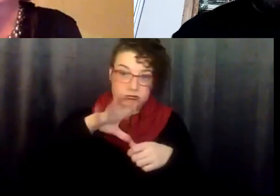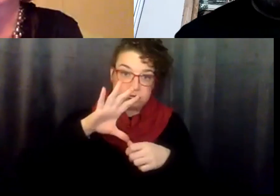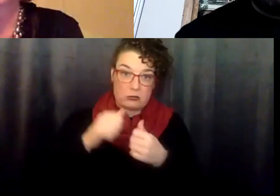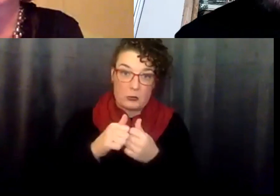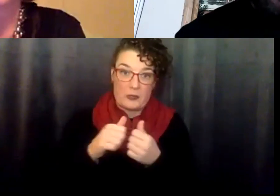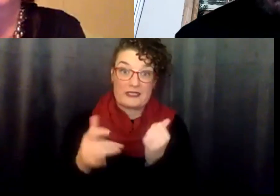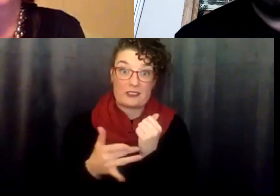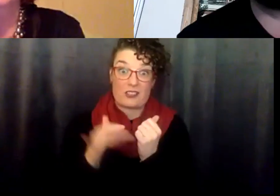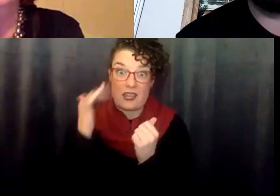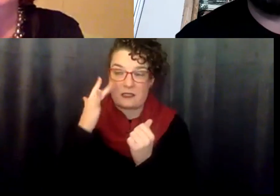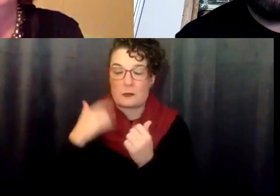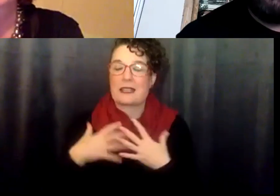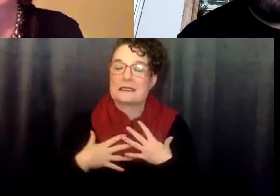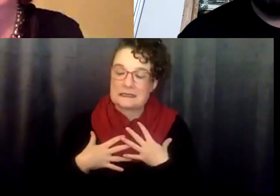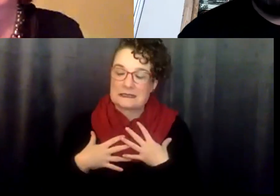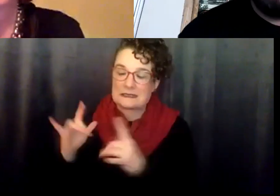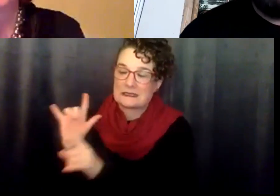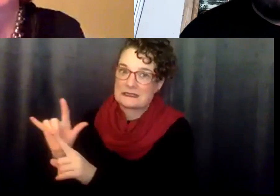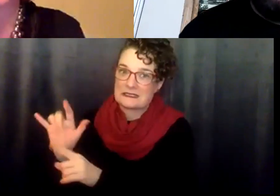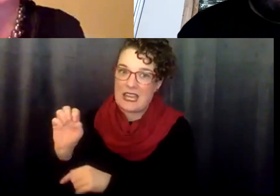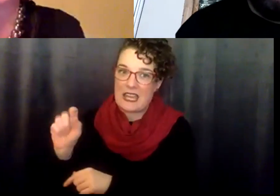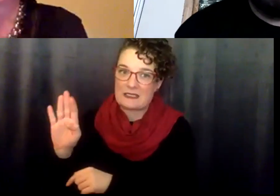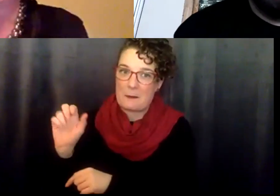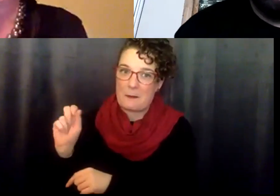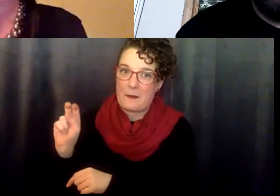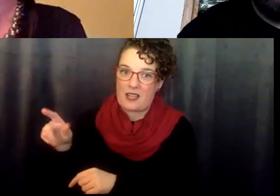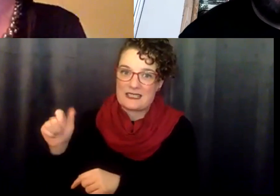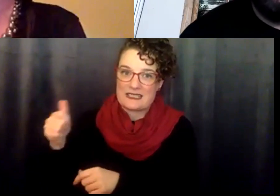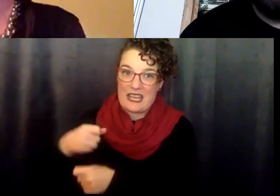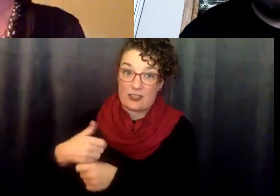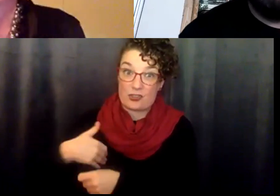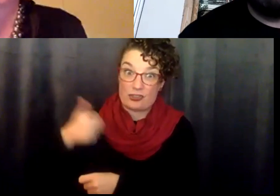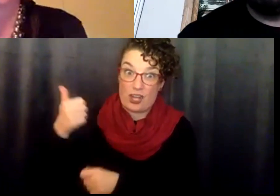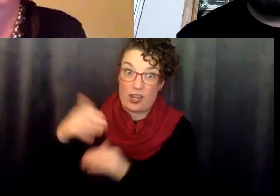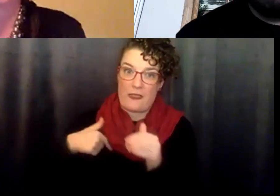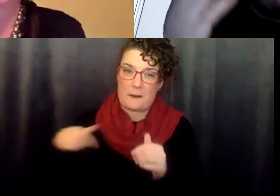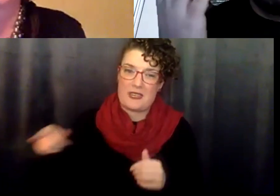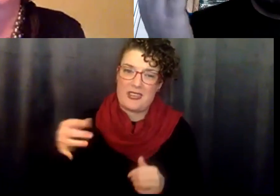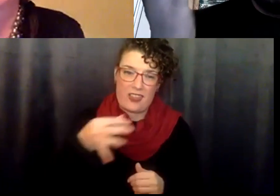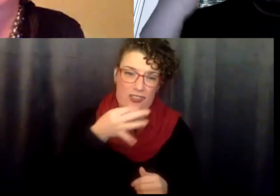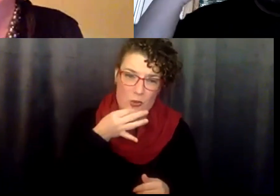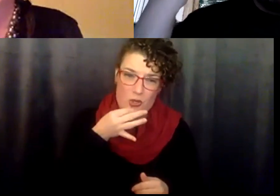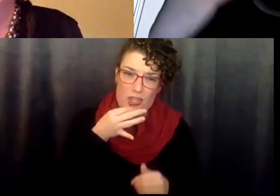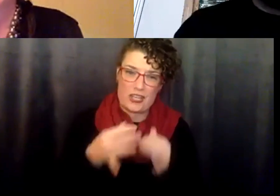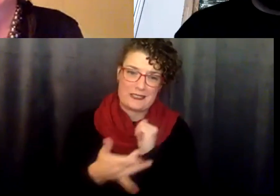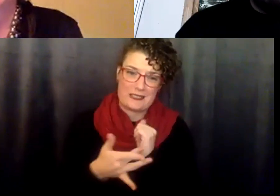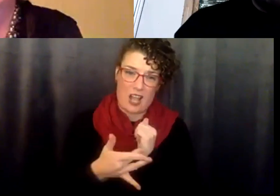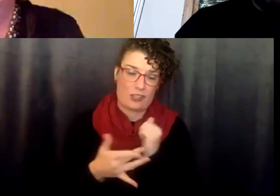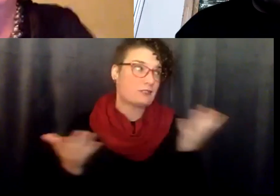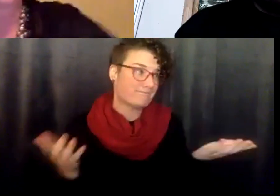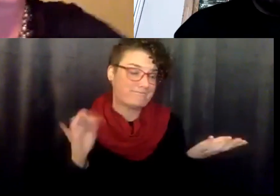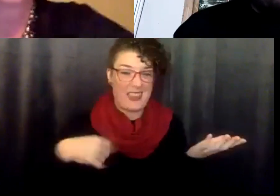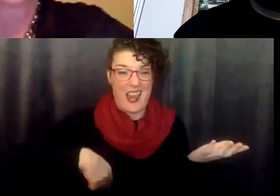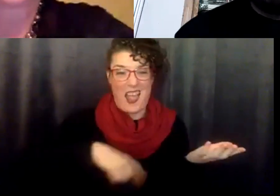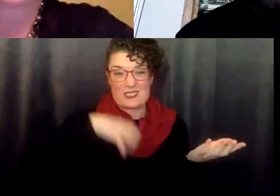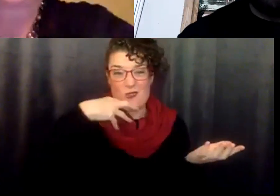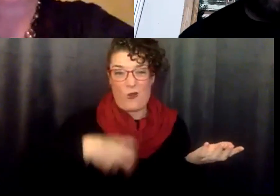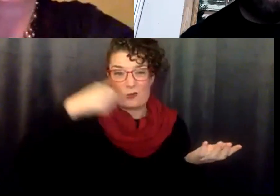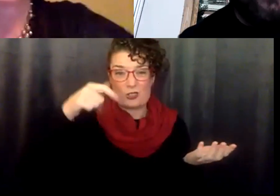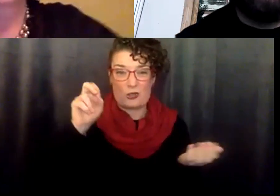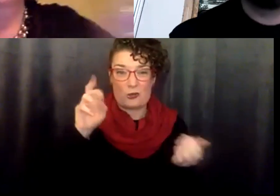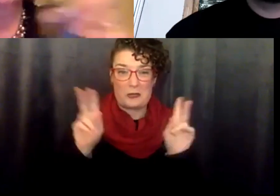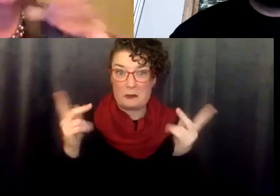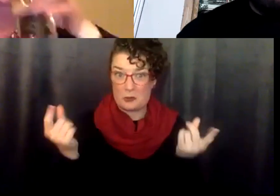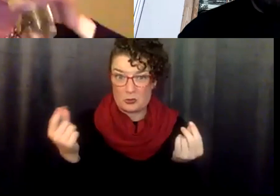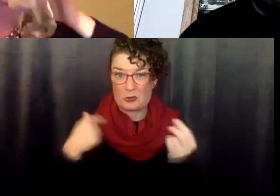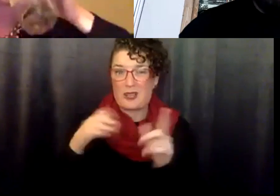that Esteban is like 10 years younger than me, and they are really good at technology. So, you know, that's what us older queers do. We just ask the youth